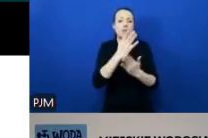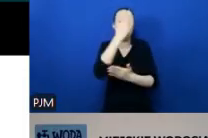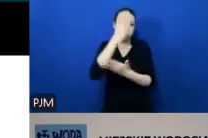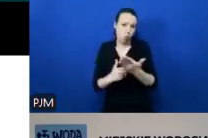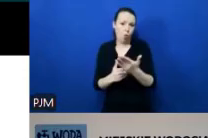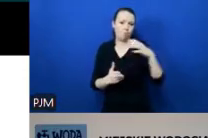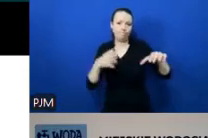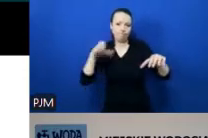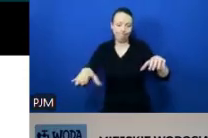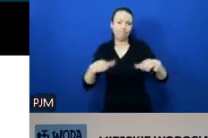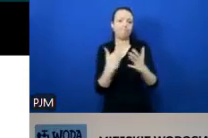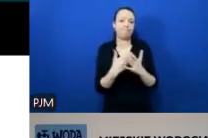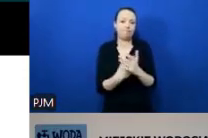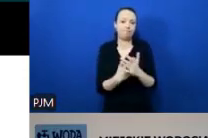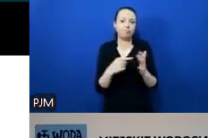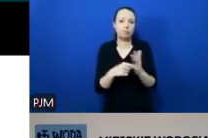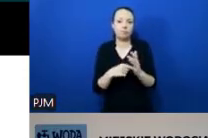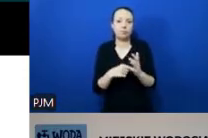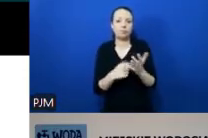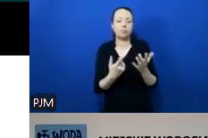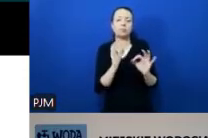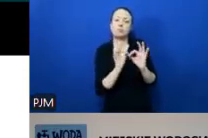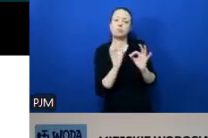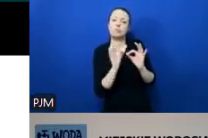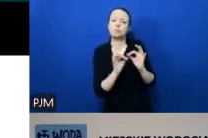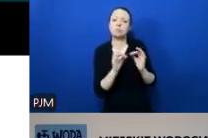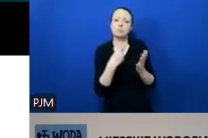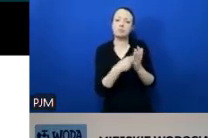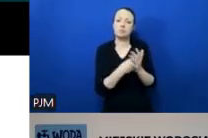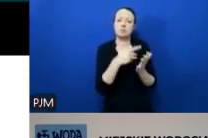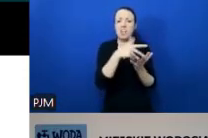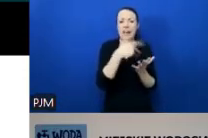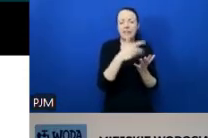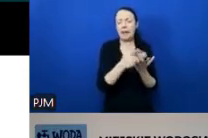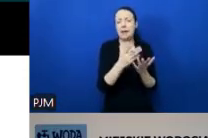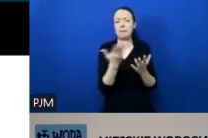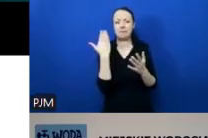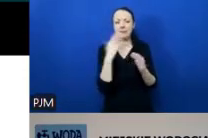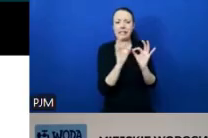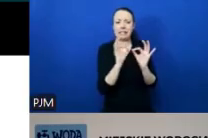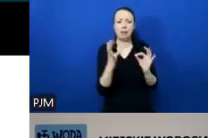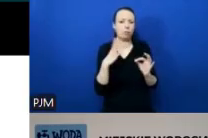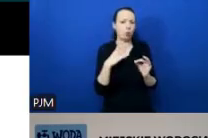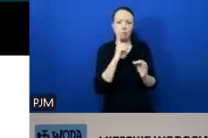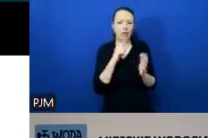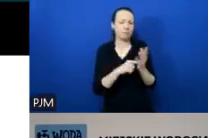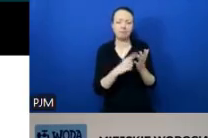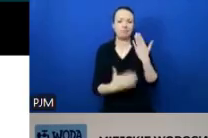stages because of the scale of investments. That, of course, we would not be